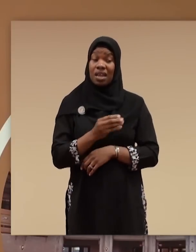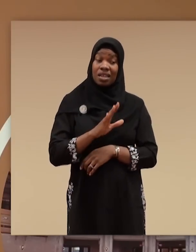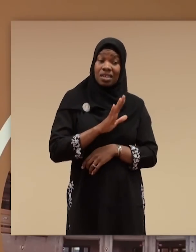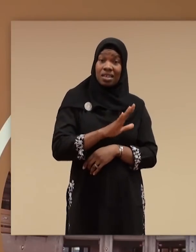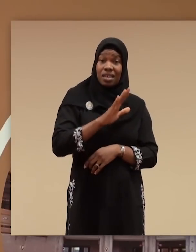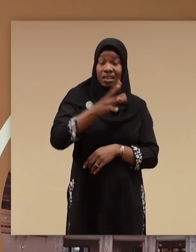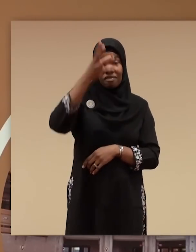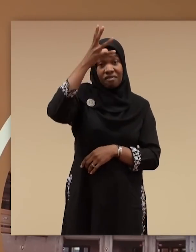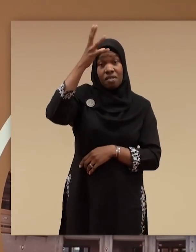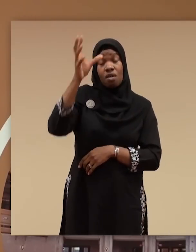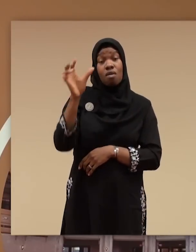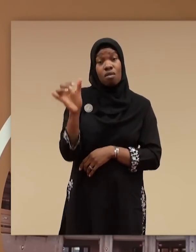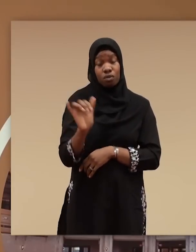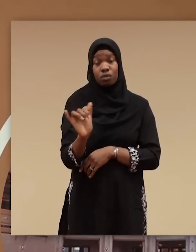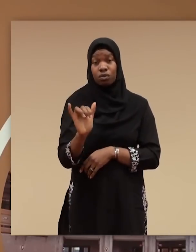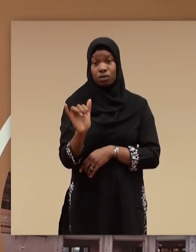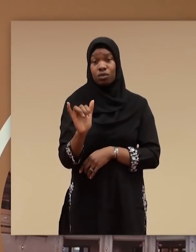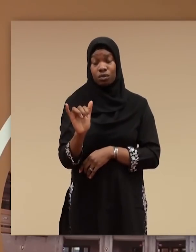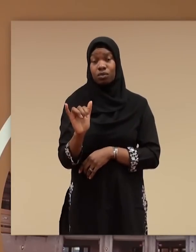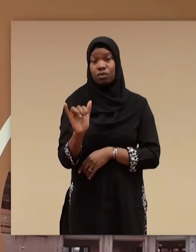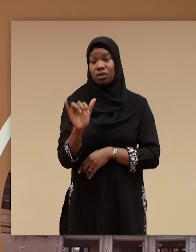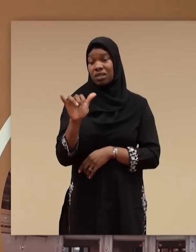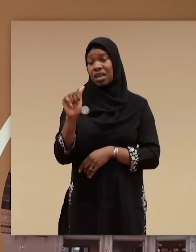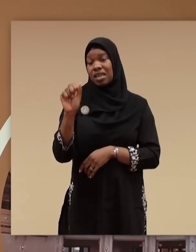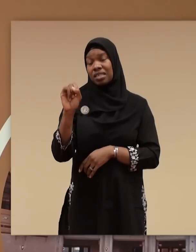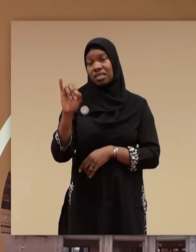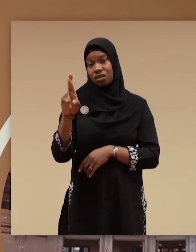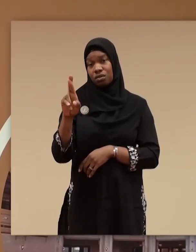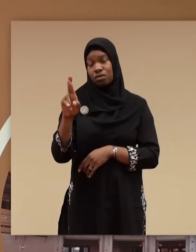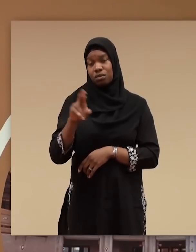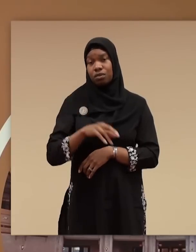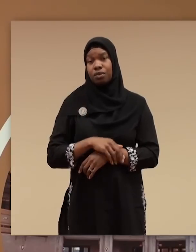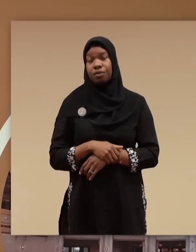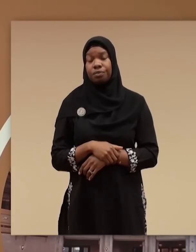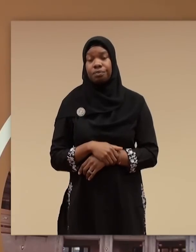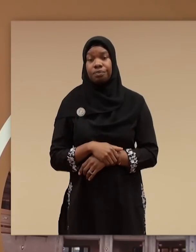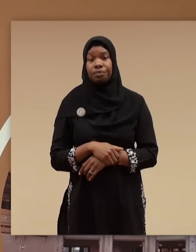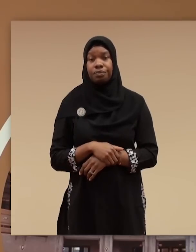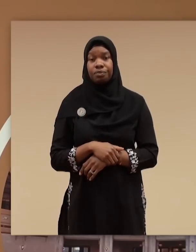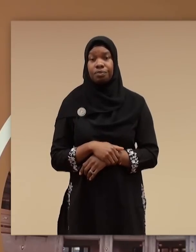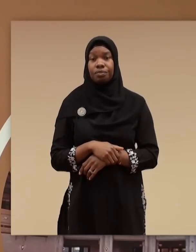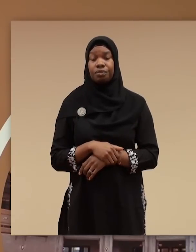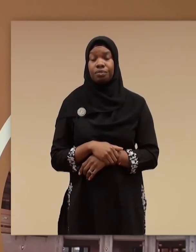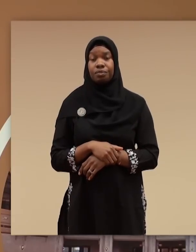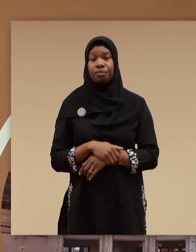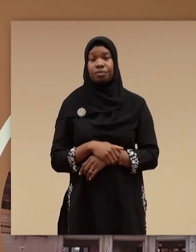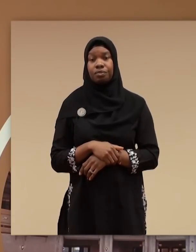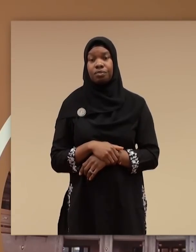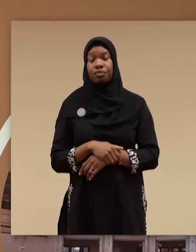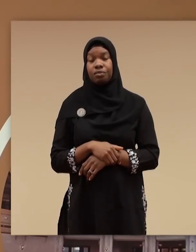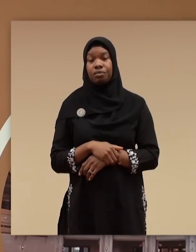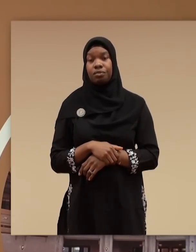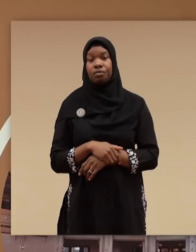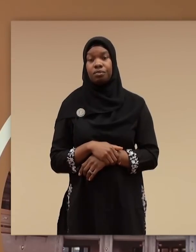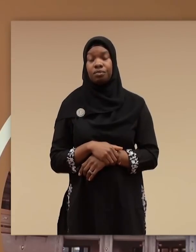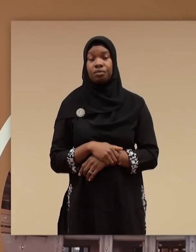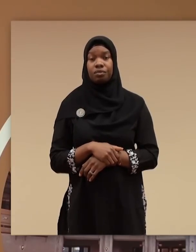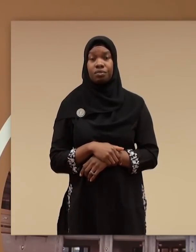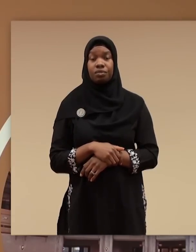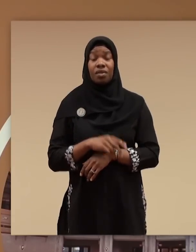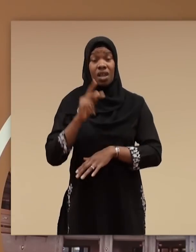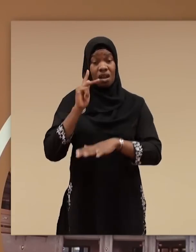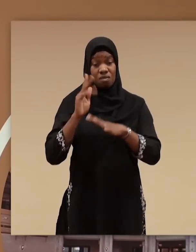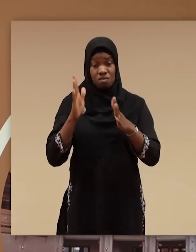ibn Amir al-Ansi, Khalif Bani Makhzum, he was tortured by Abu Jahl. And the Prophet